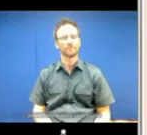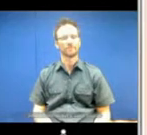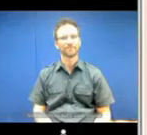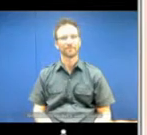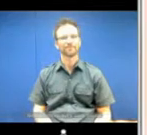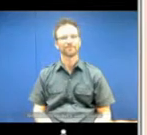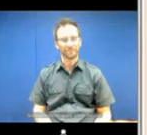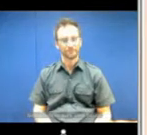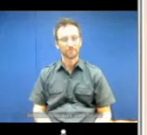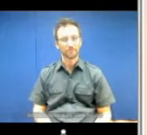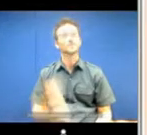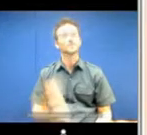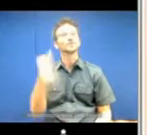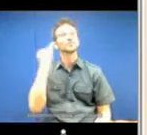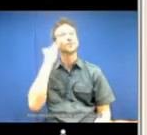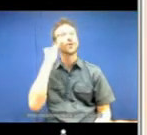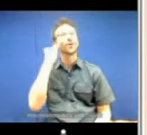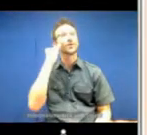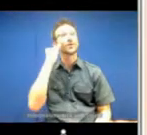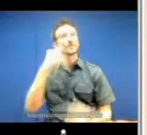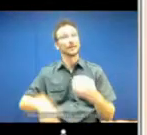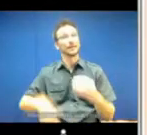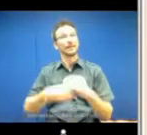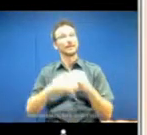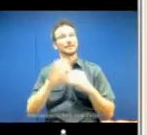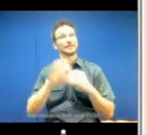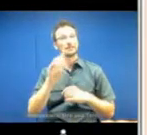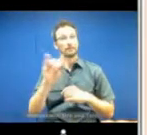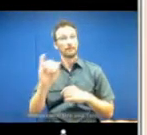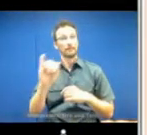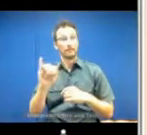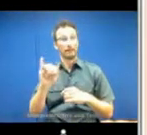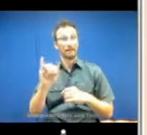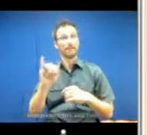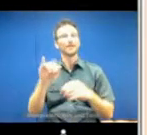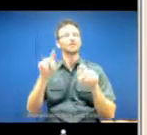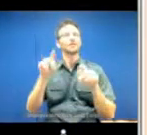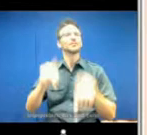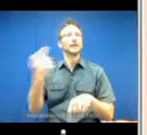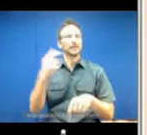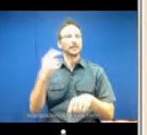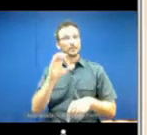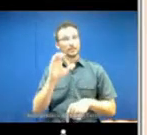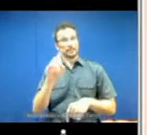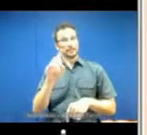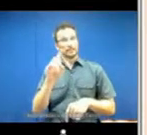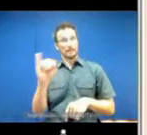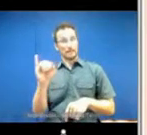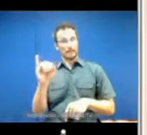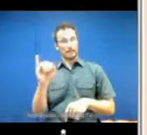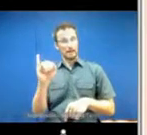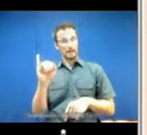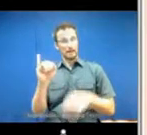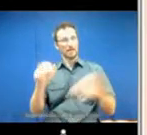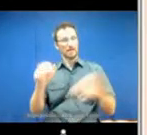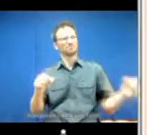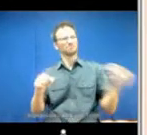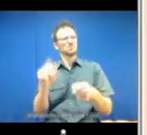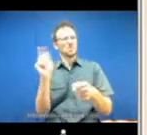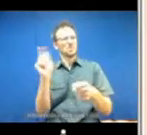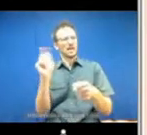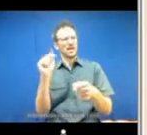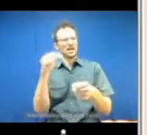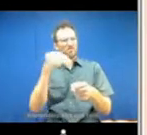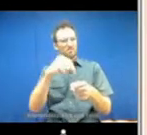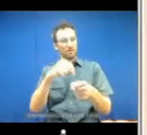The CDIs, someone asked again, Carl, where a CDI would be, and I just explained that. The